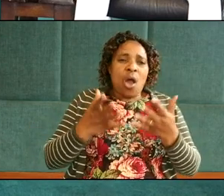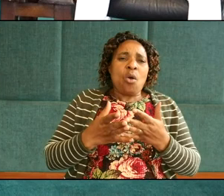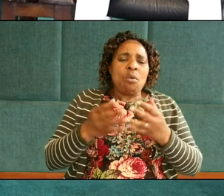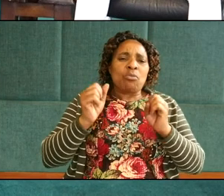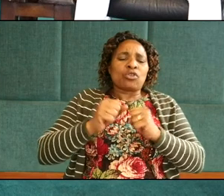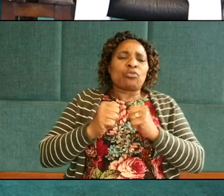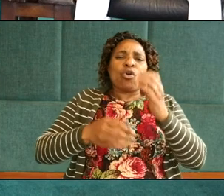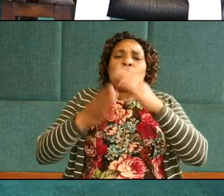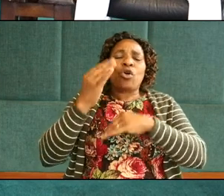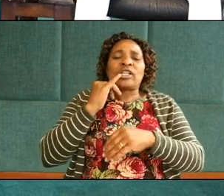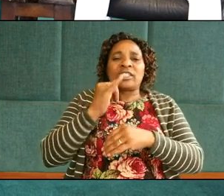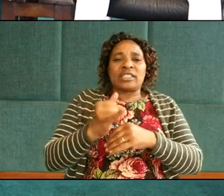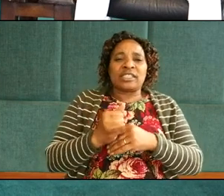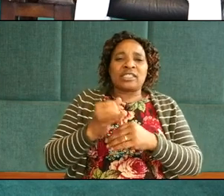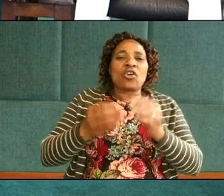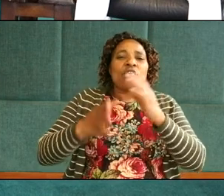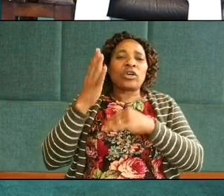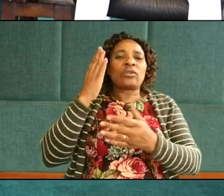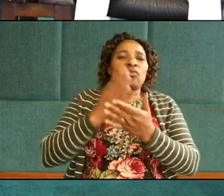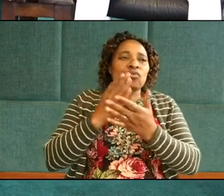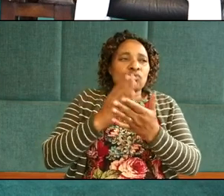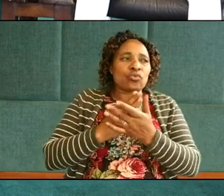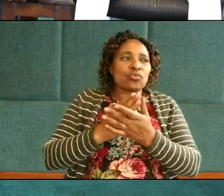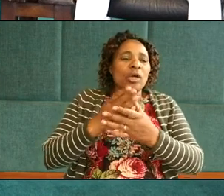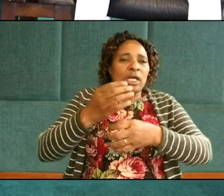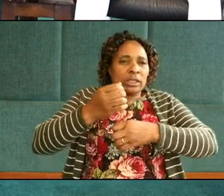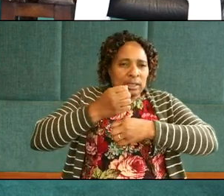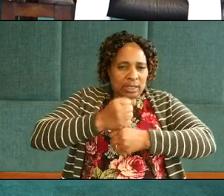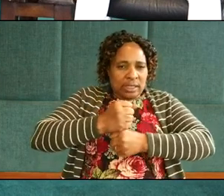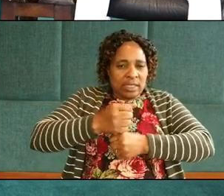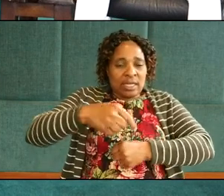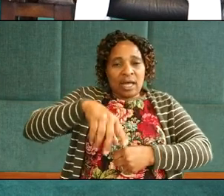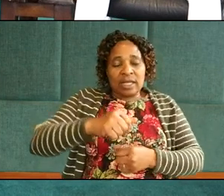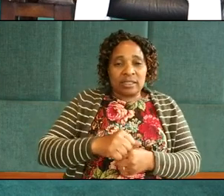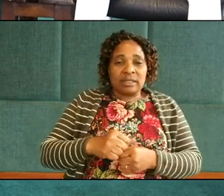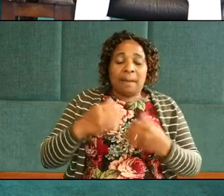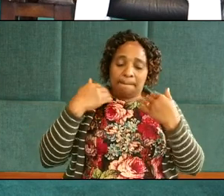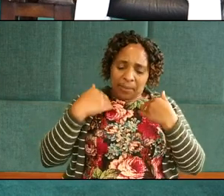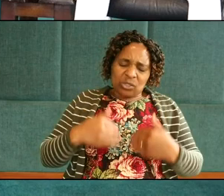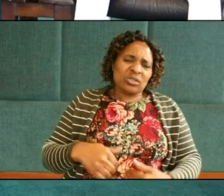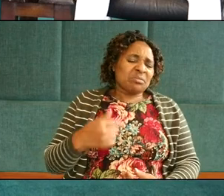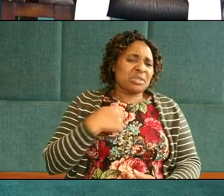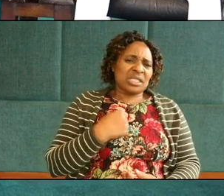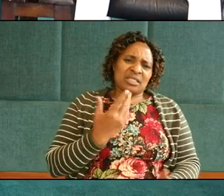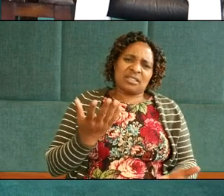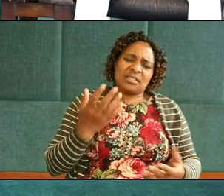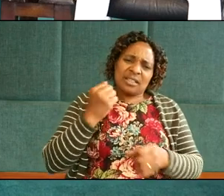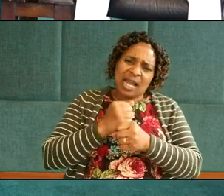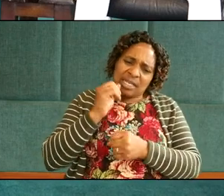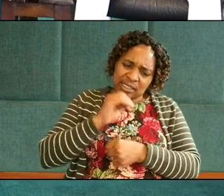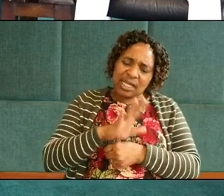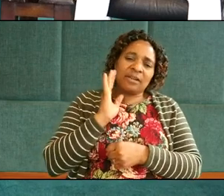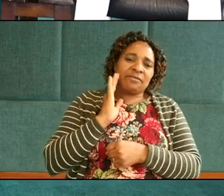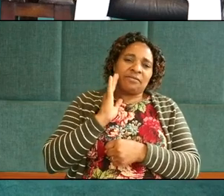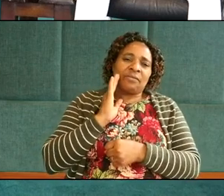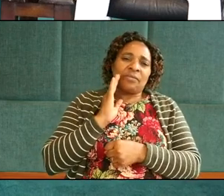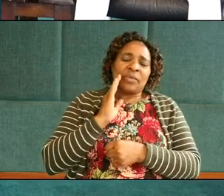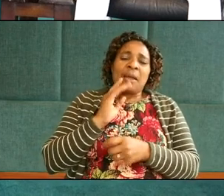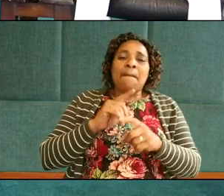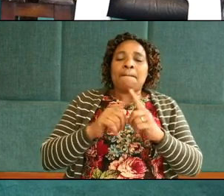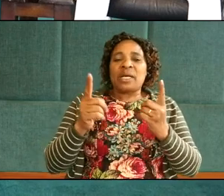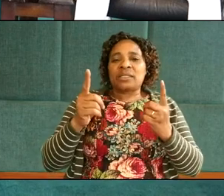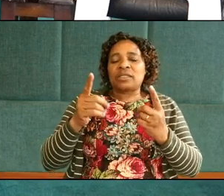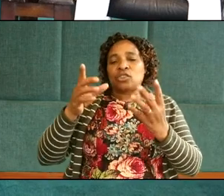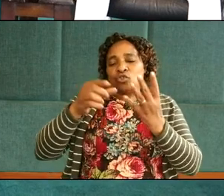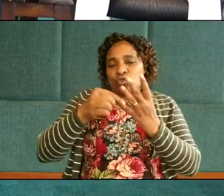magnificent that is, you know. God has really entrusted us, mere mortal men. You know, he could have done it by himself, you know, but he